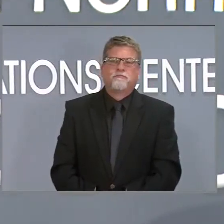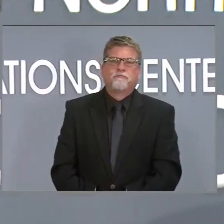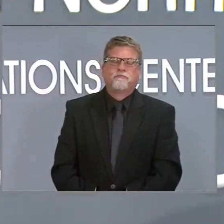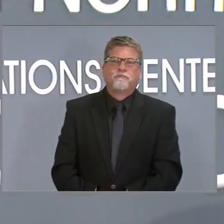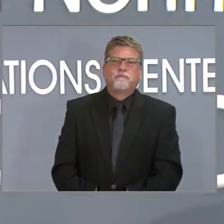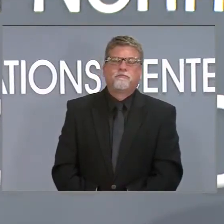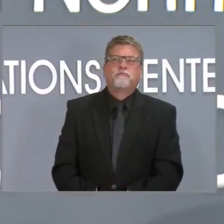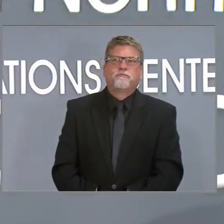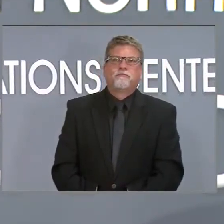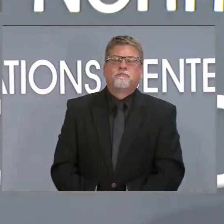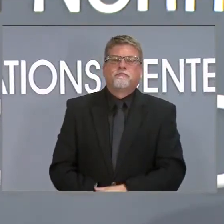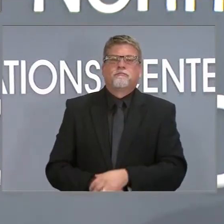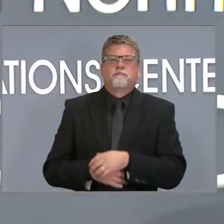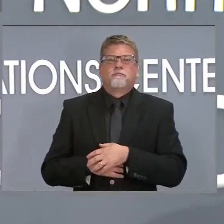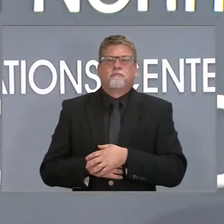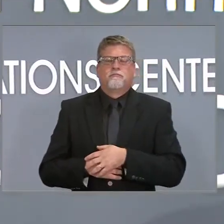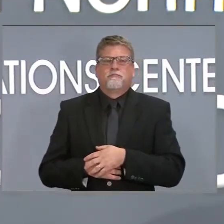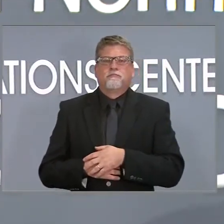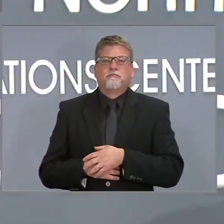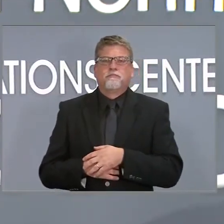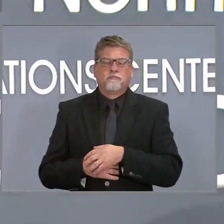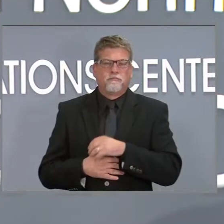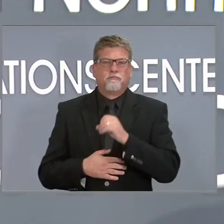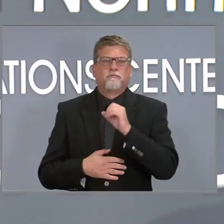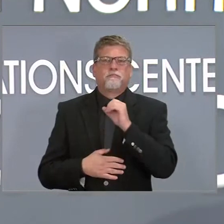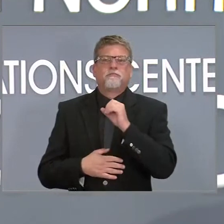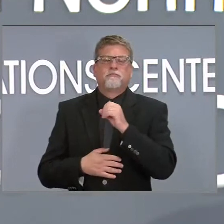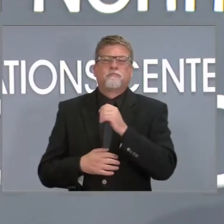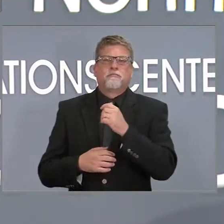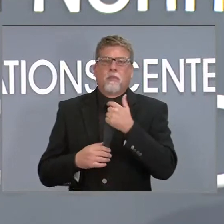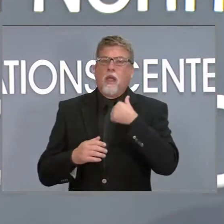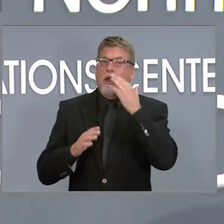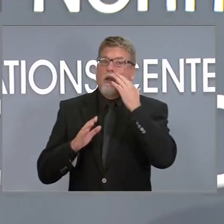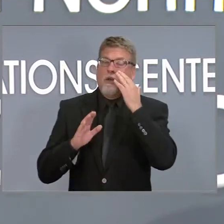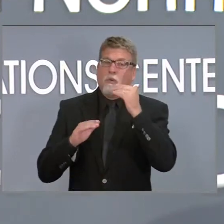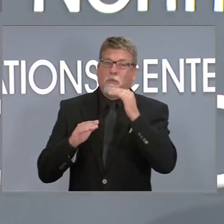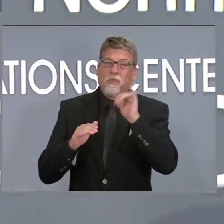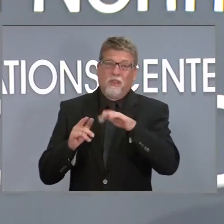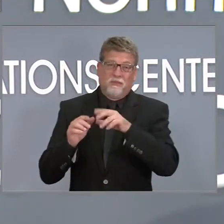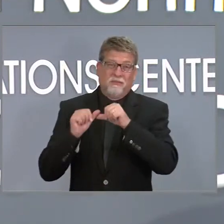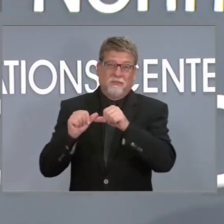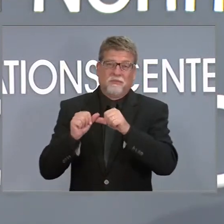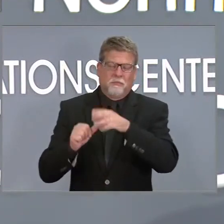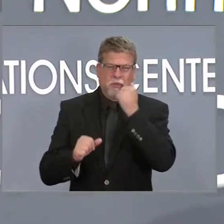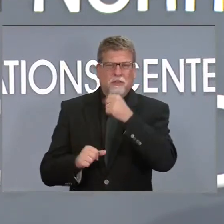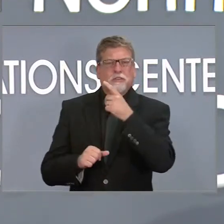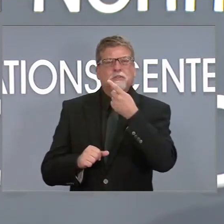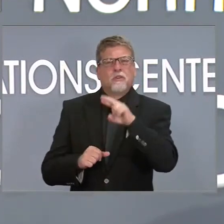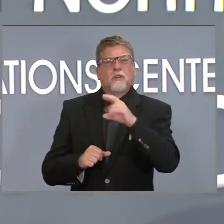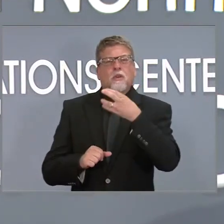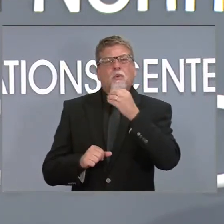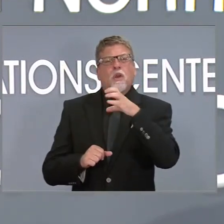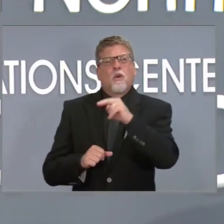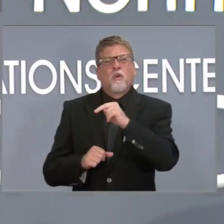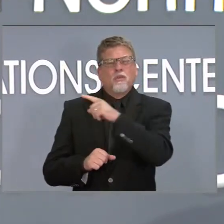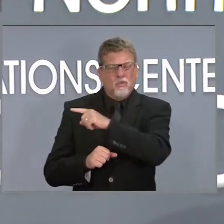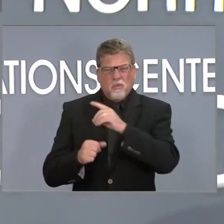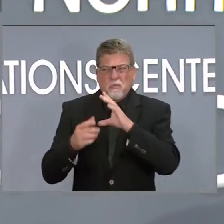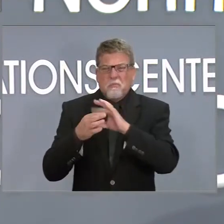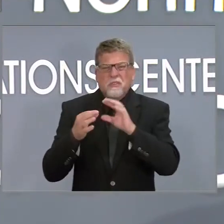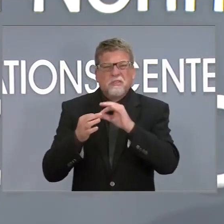I hope Dr. Cohen hasn't stepped away because, during your presentation, Dr. Cohen, you mentioned